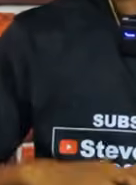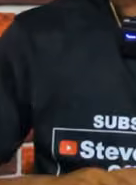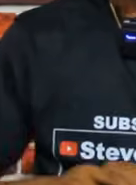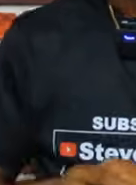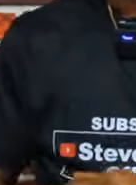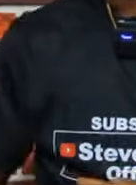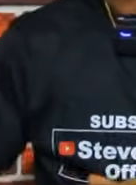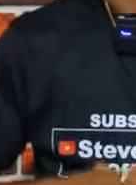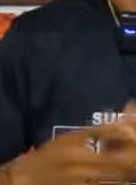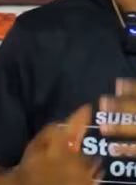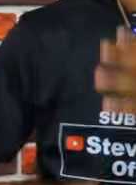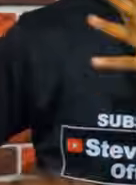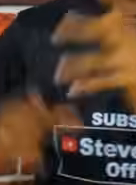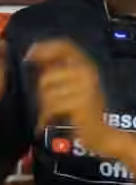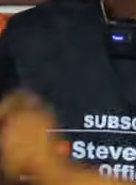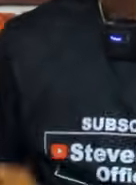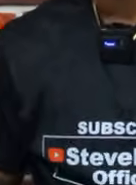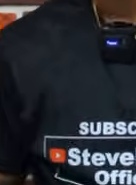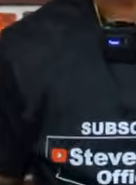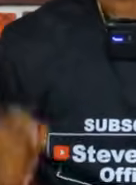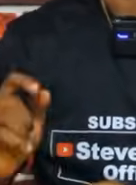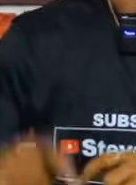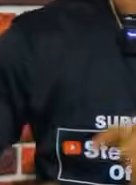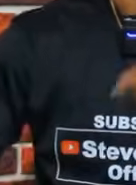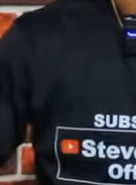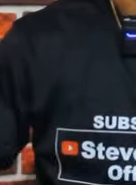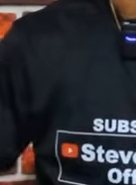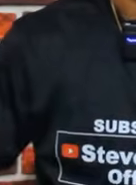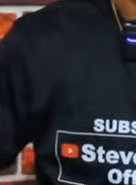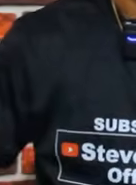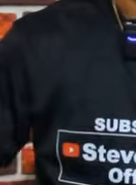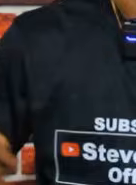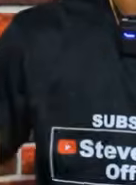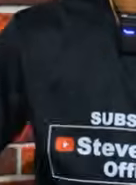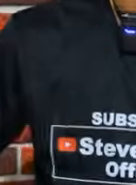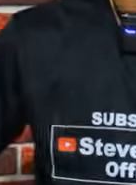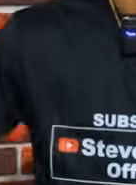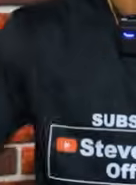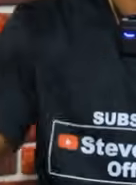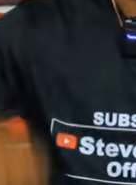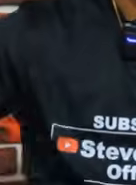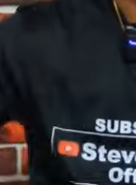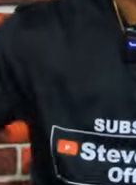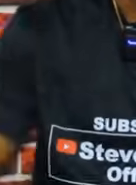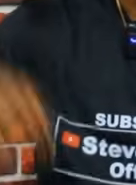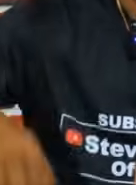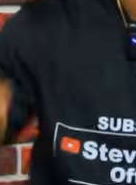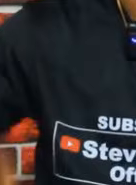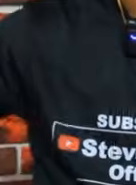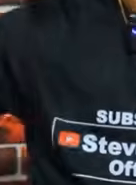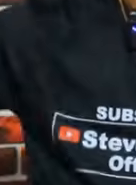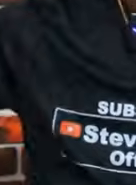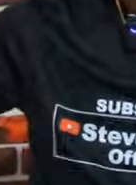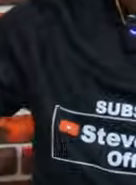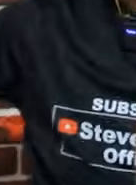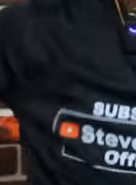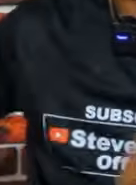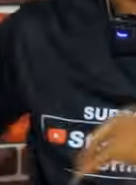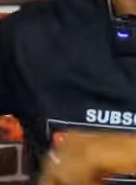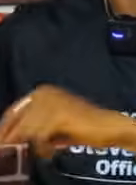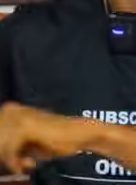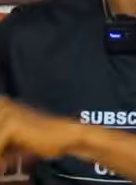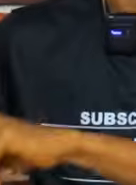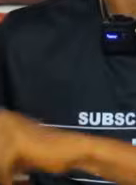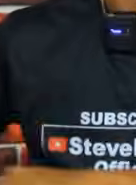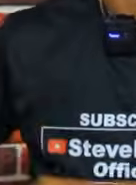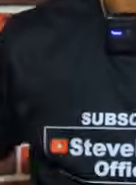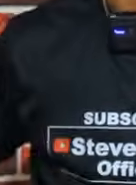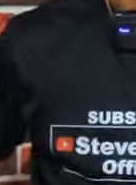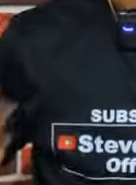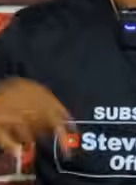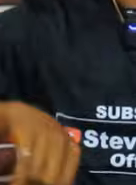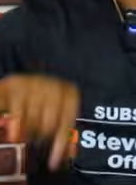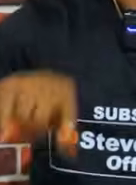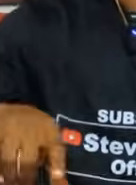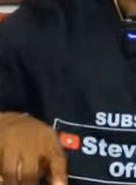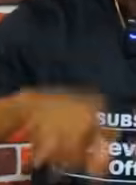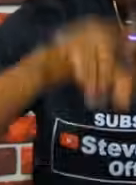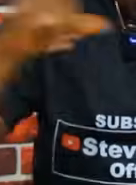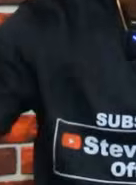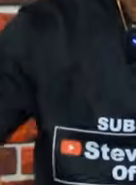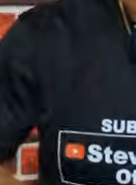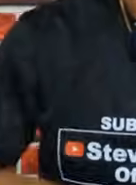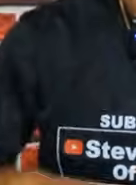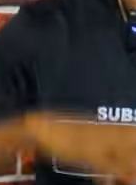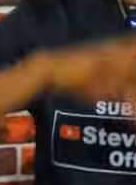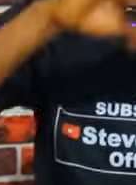mu ayi kakra ti no be so papa tarim se ne be yakola no ho be de ebeton but already na Adom nyame ayi yen senchire ne ama no ama na